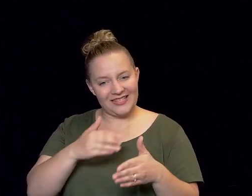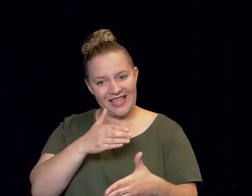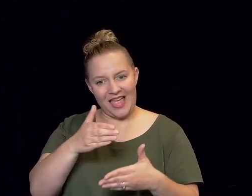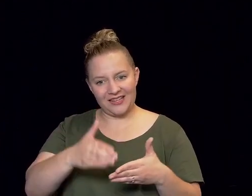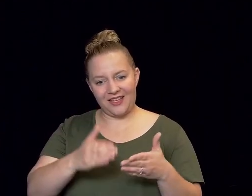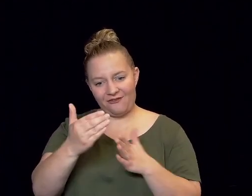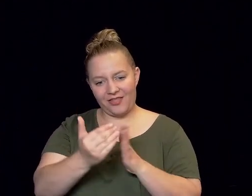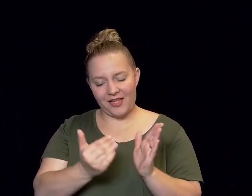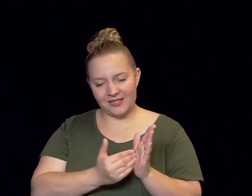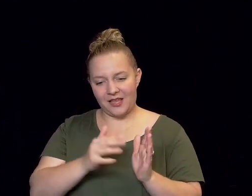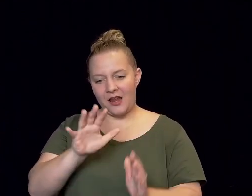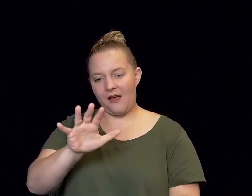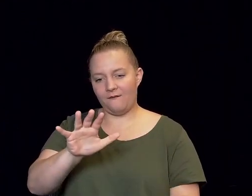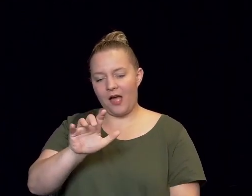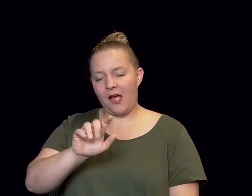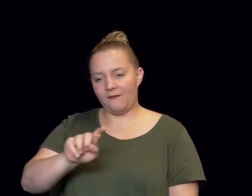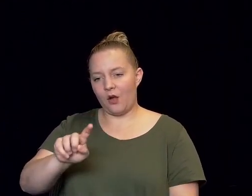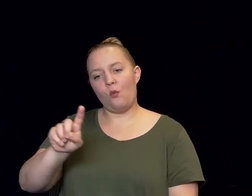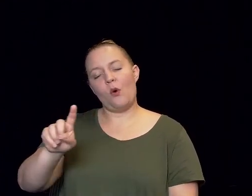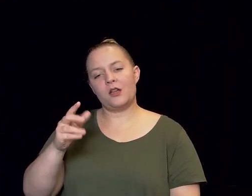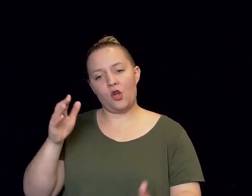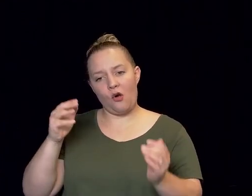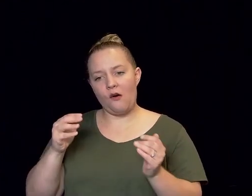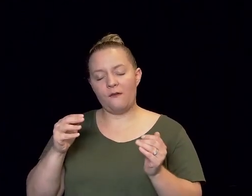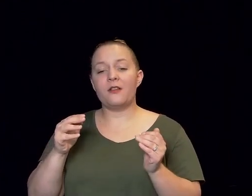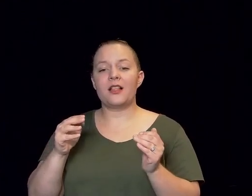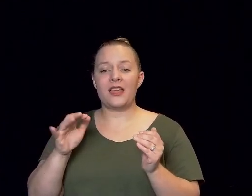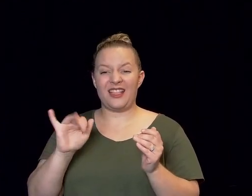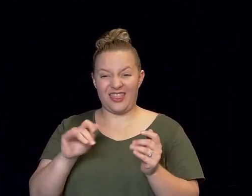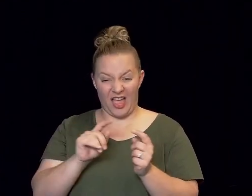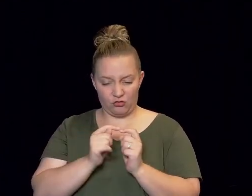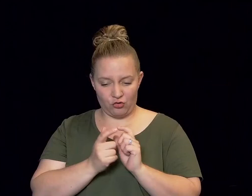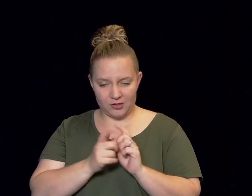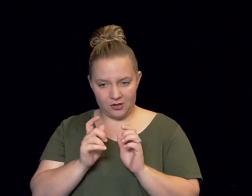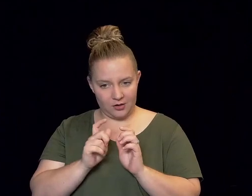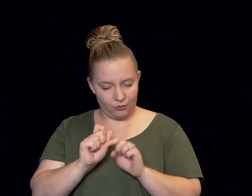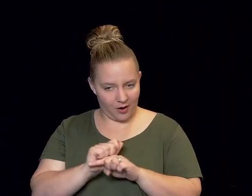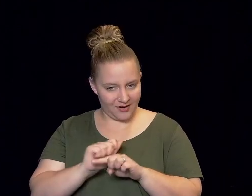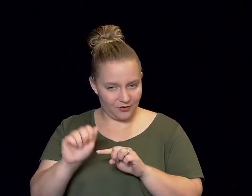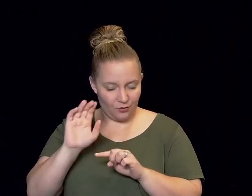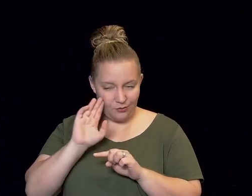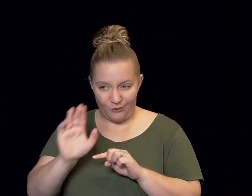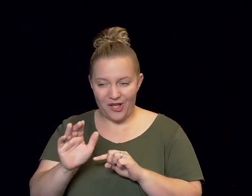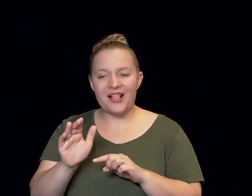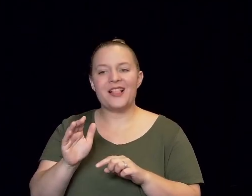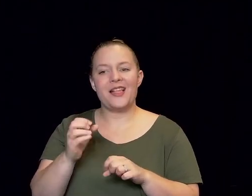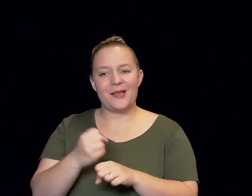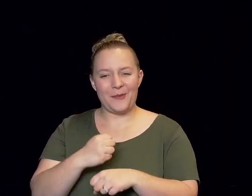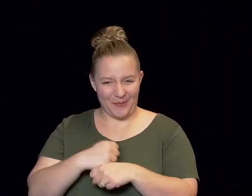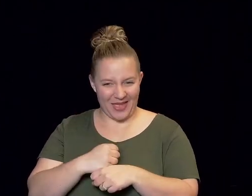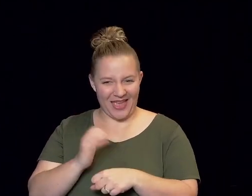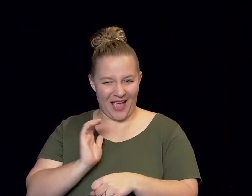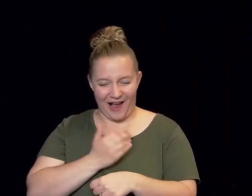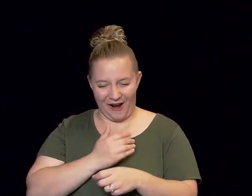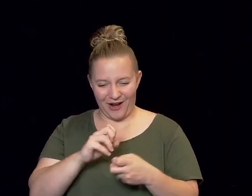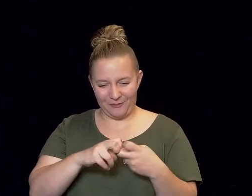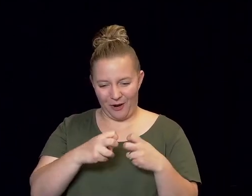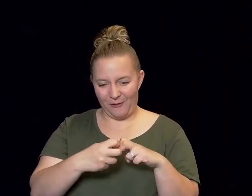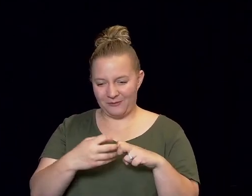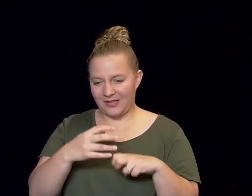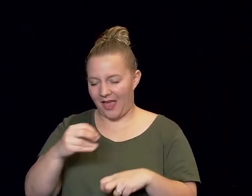lesson 5.1. Hopefully all that translating practice will make our problems and our